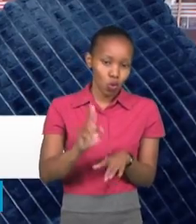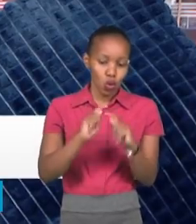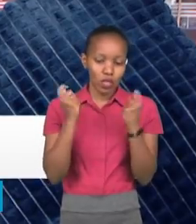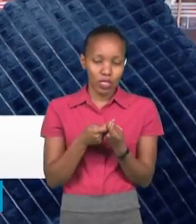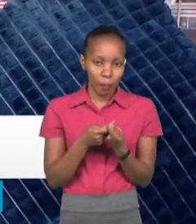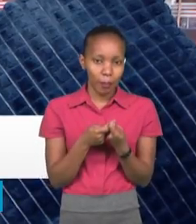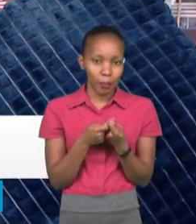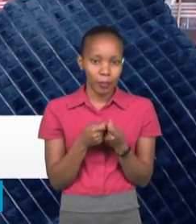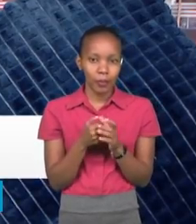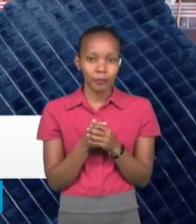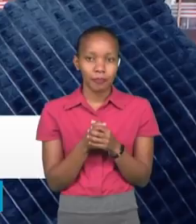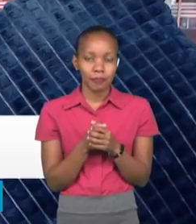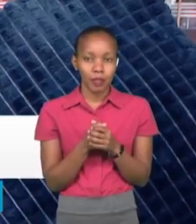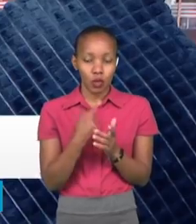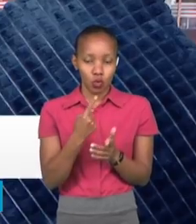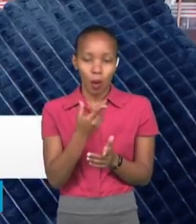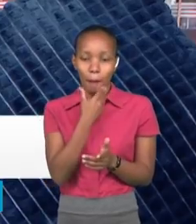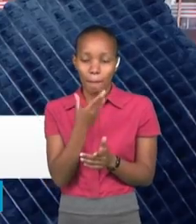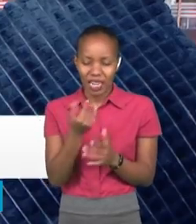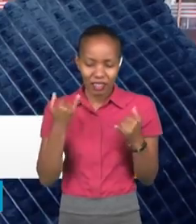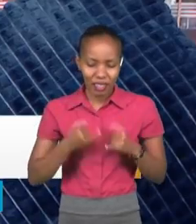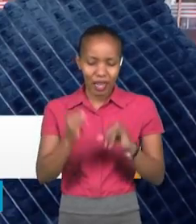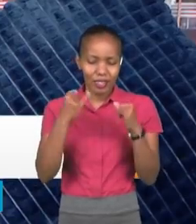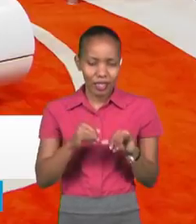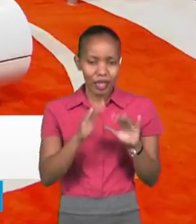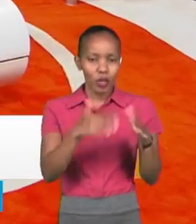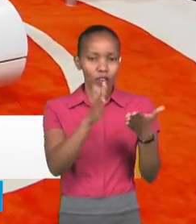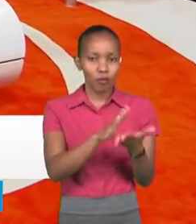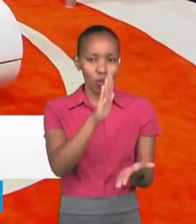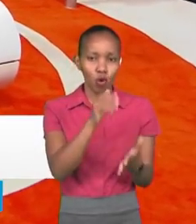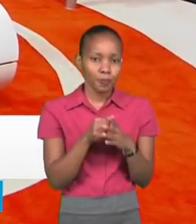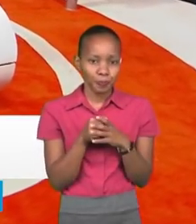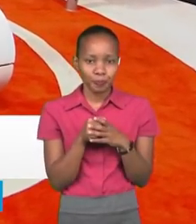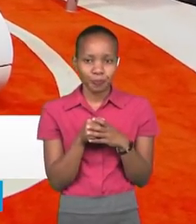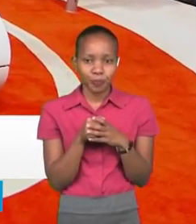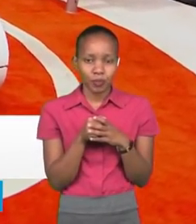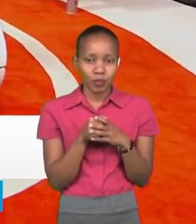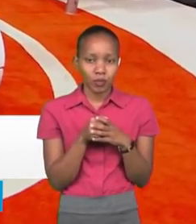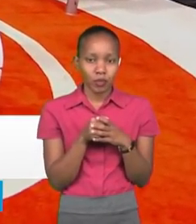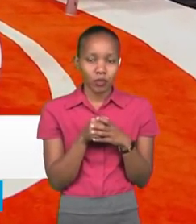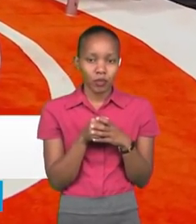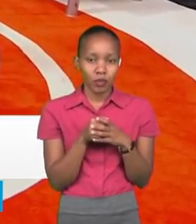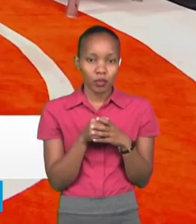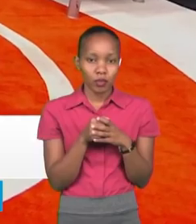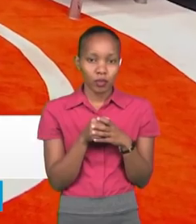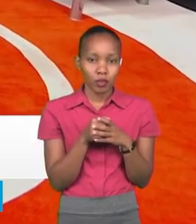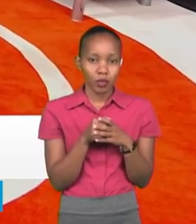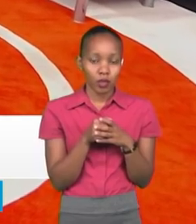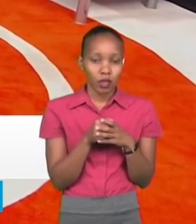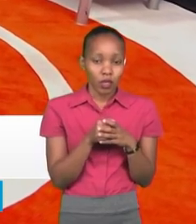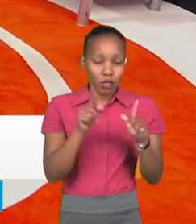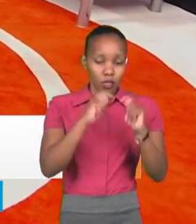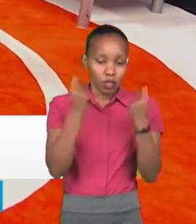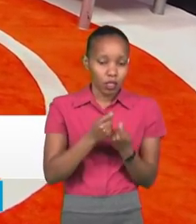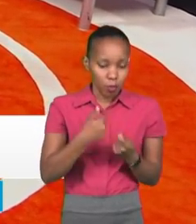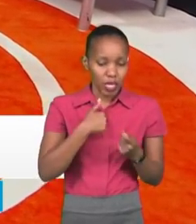of him trying to instill more of the resilience within the boys.